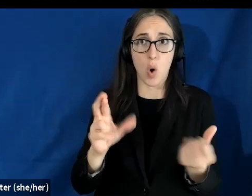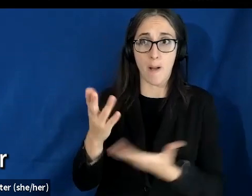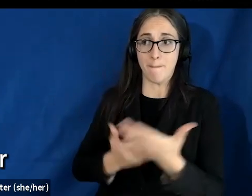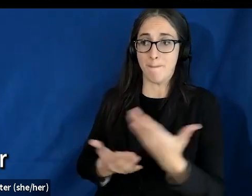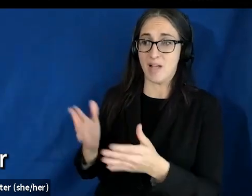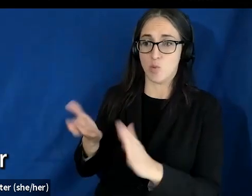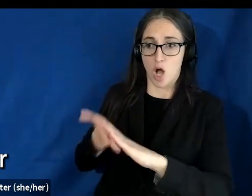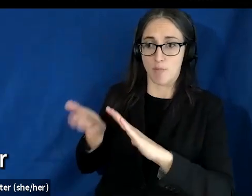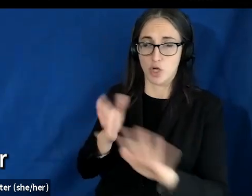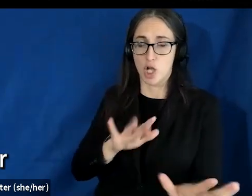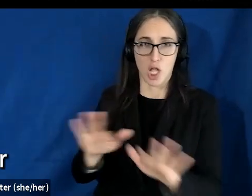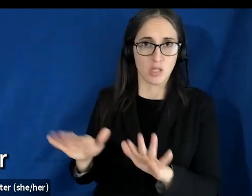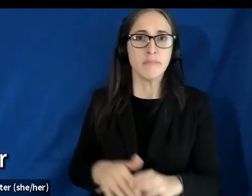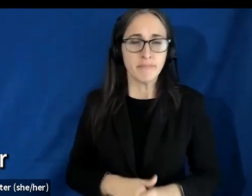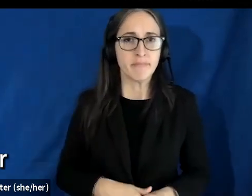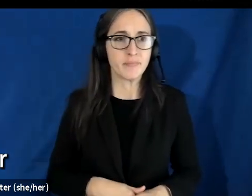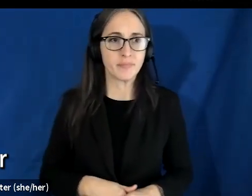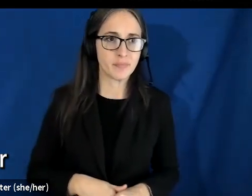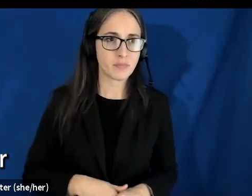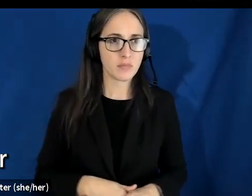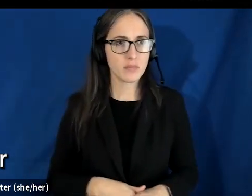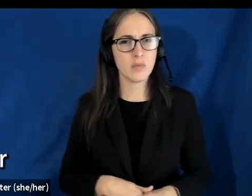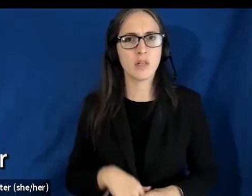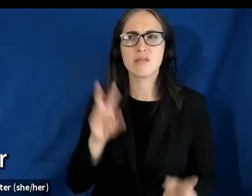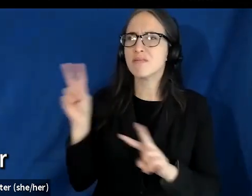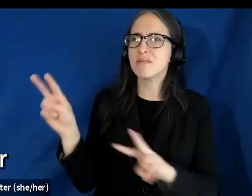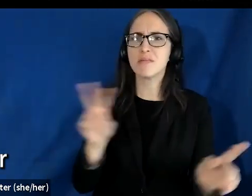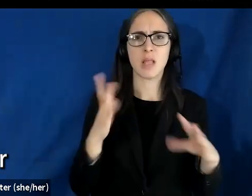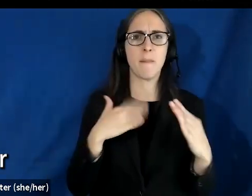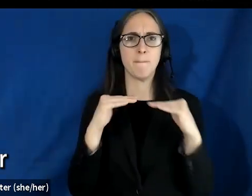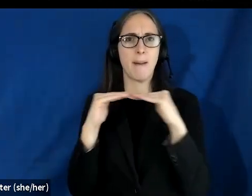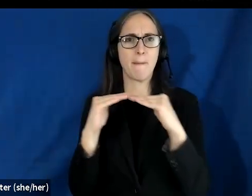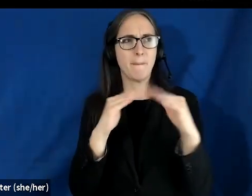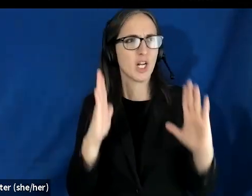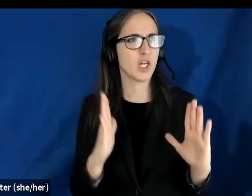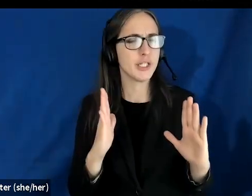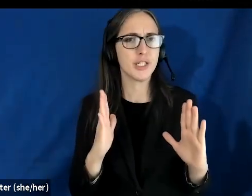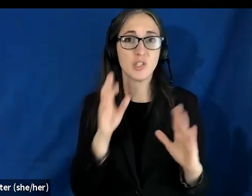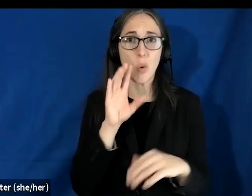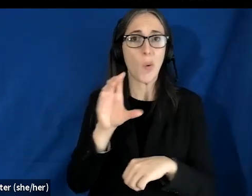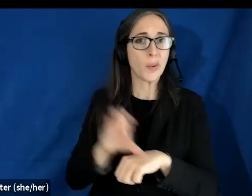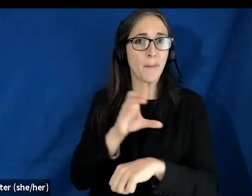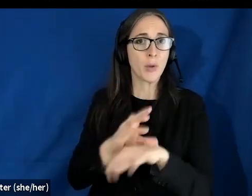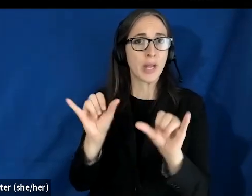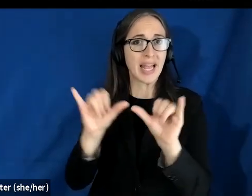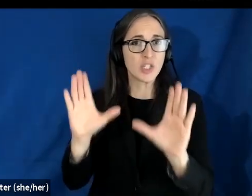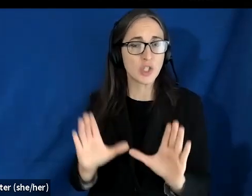right? And so, I will look at my peers and, being a computer engineer and a software engineer who will stay up in the lab all